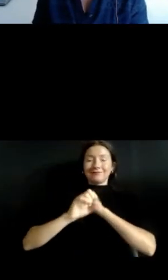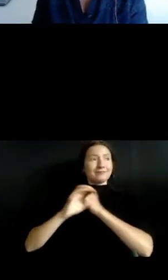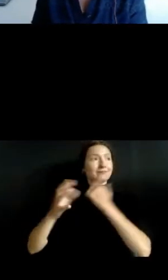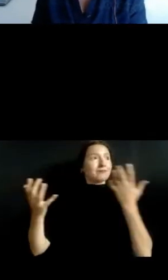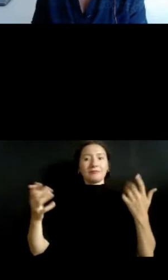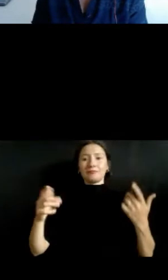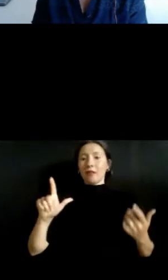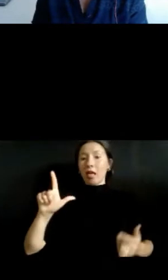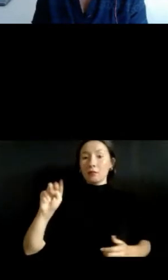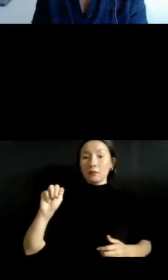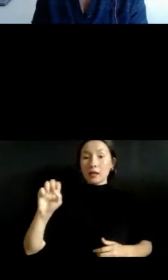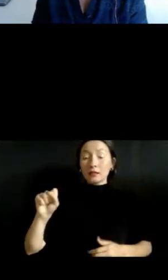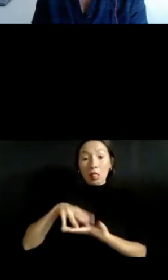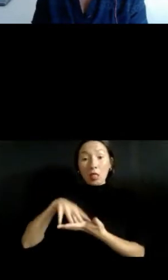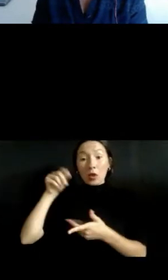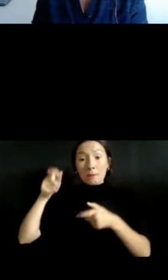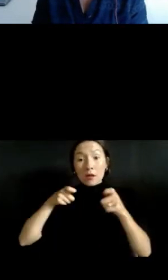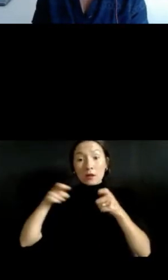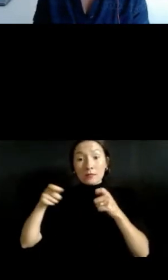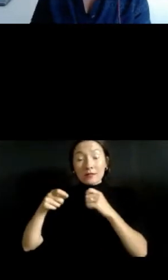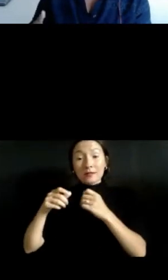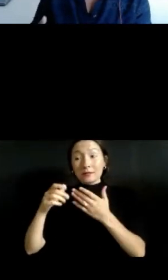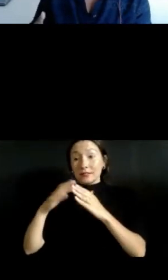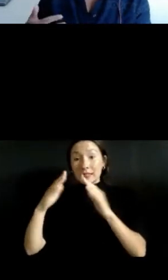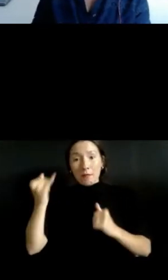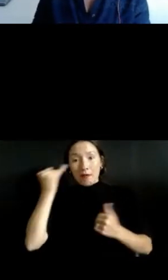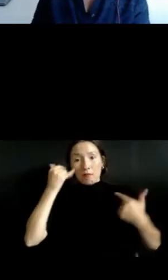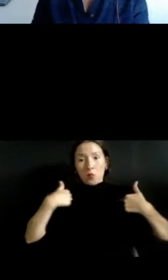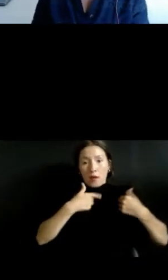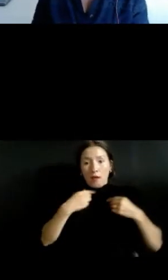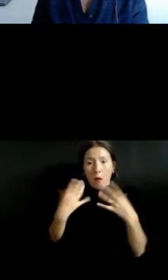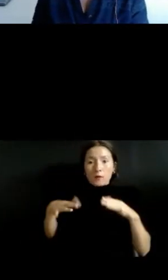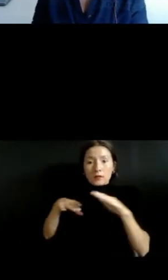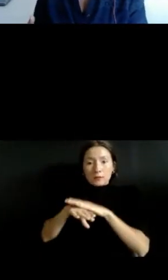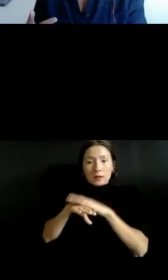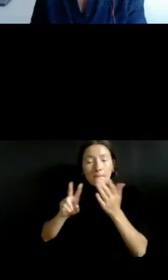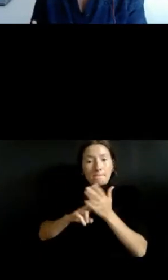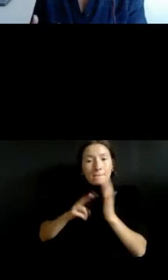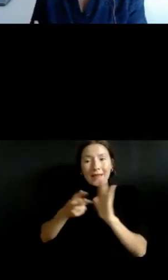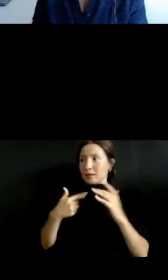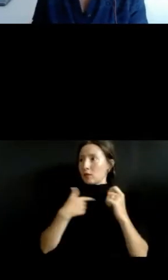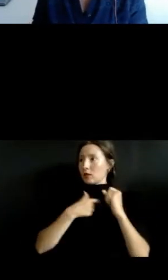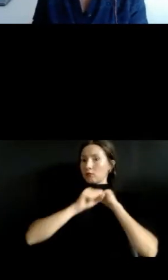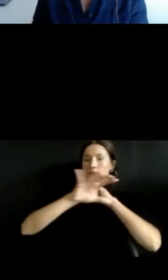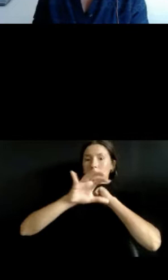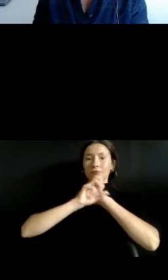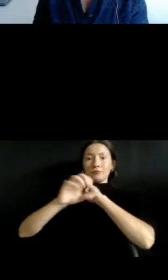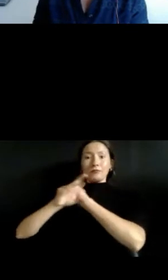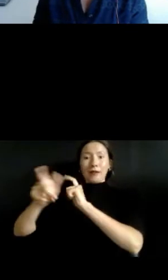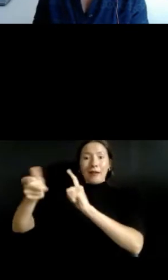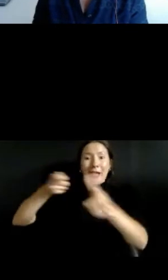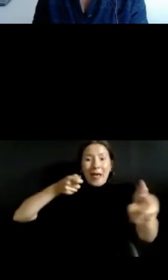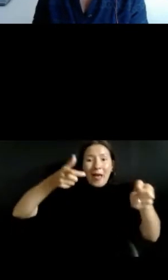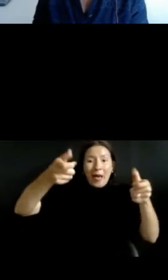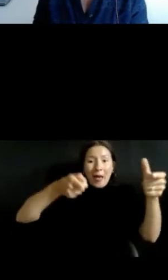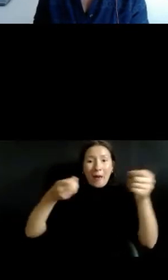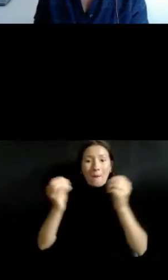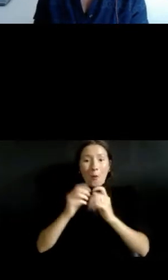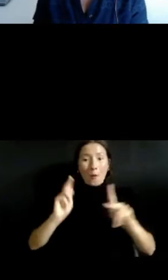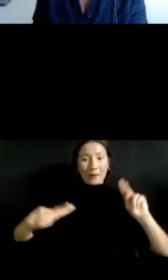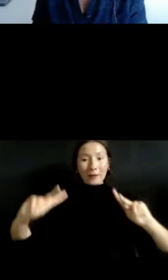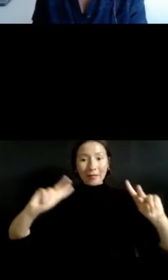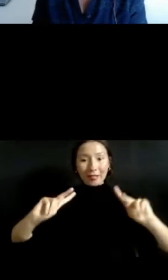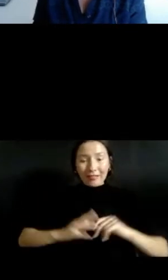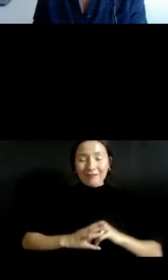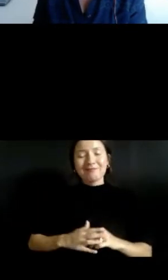events platforms. So I think the key takeaway is that your competitors have already realised that making their products and